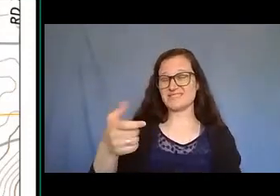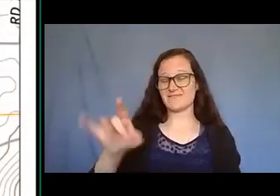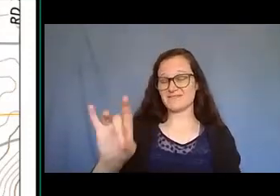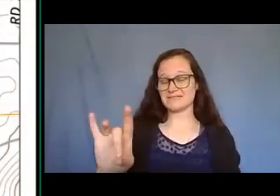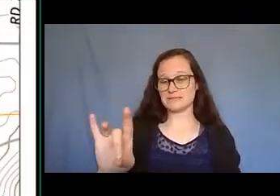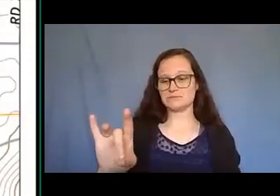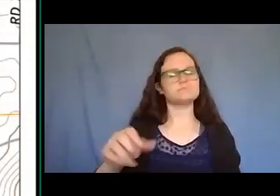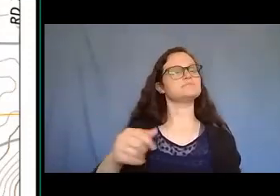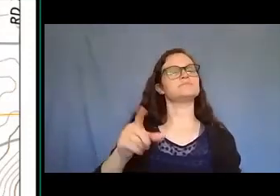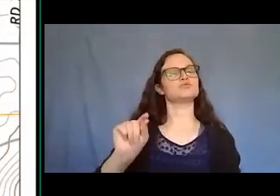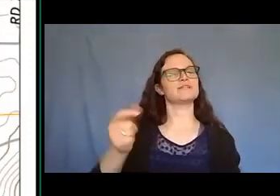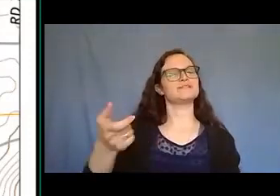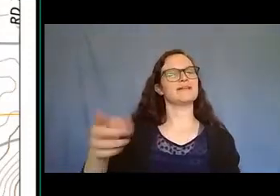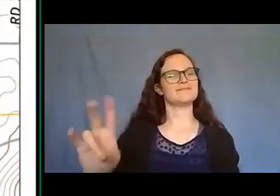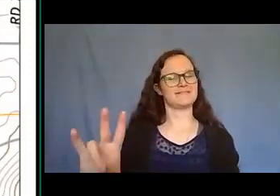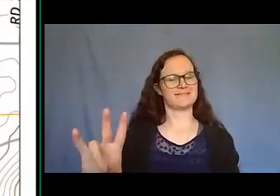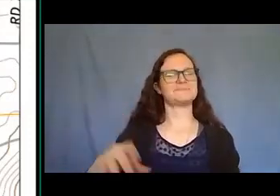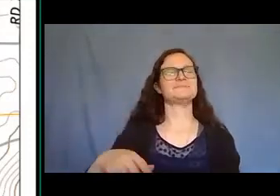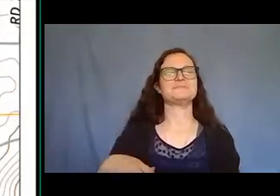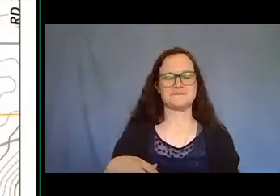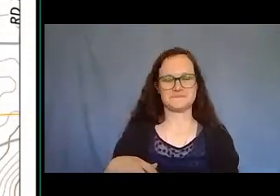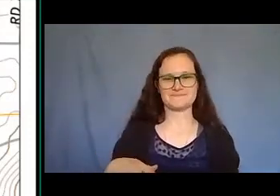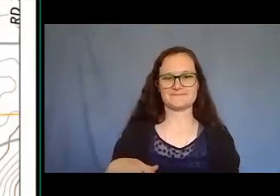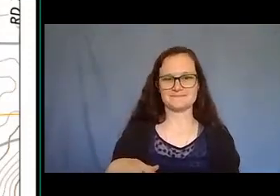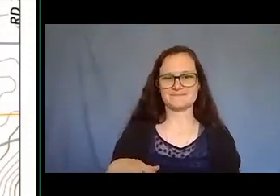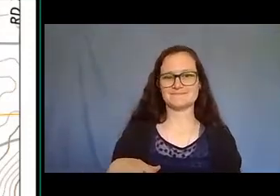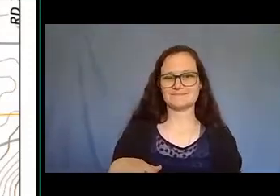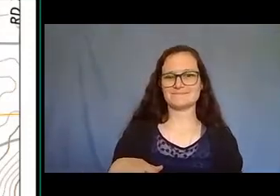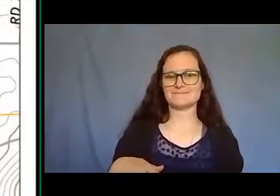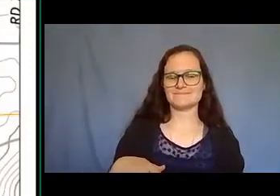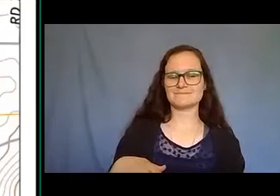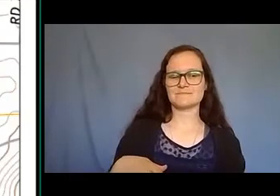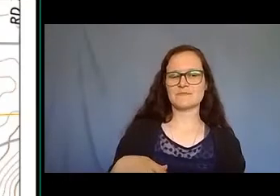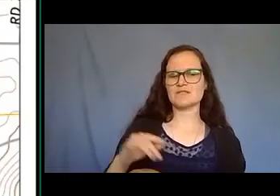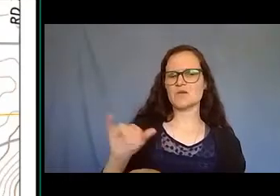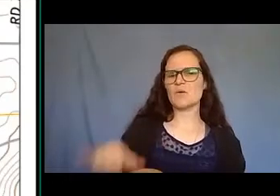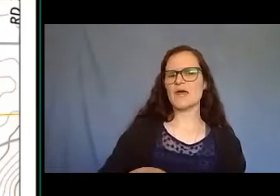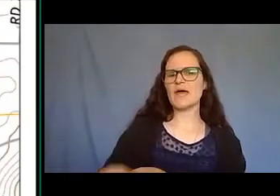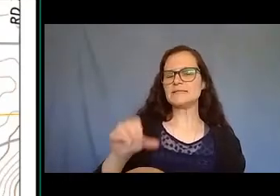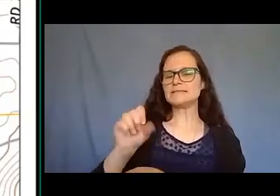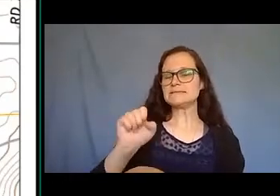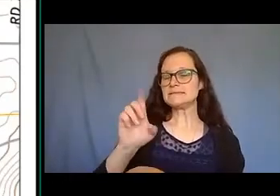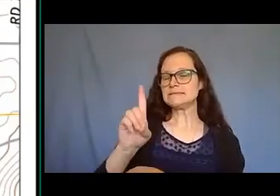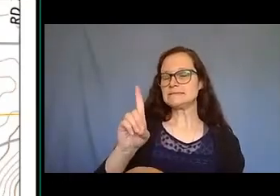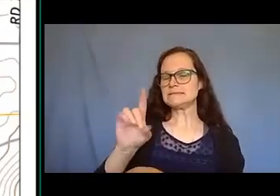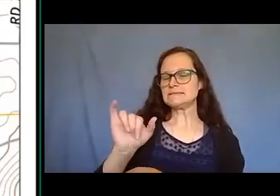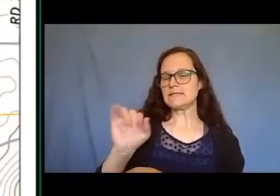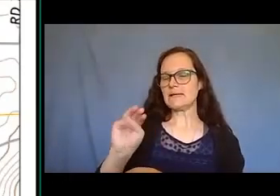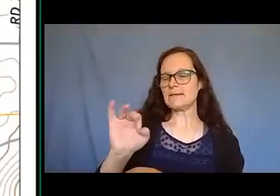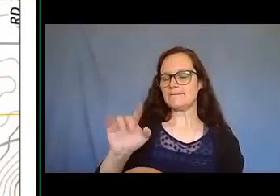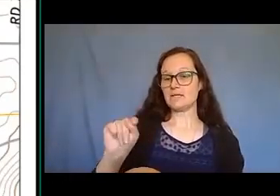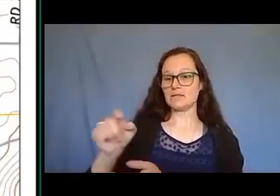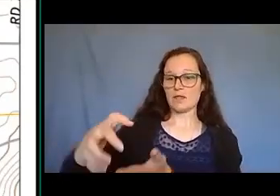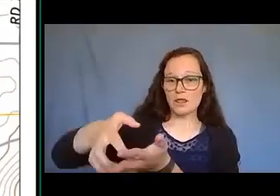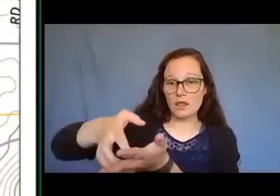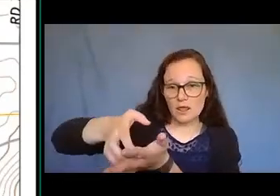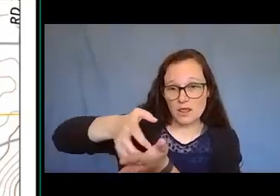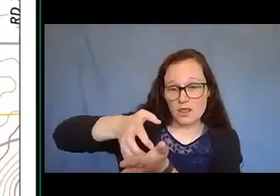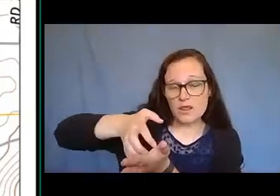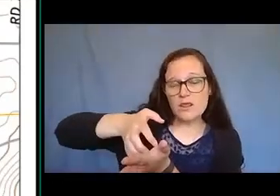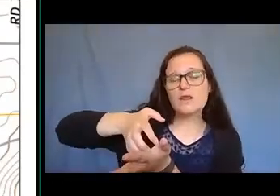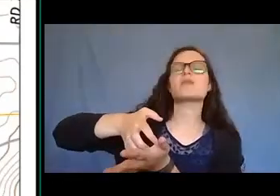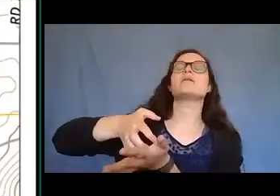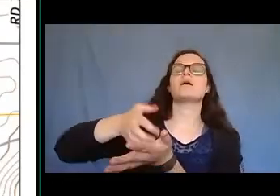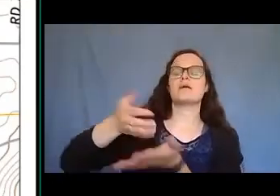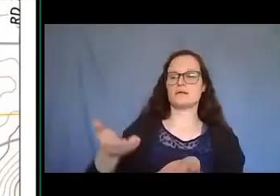the reason for that is because ultimately the sediment in this reservoir was dredged and